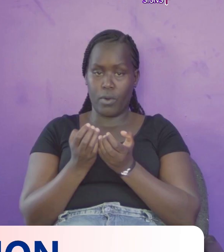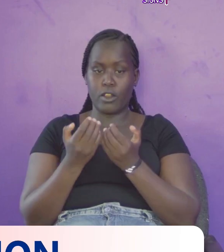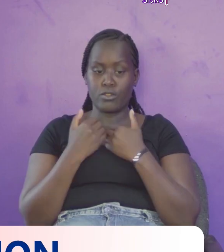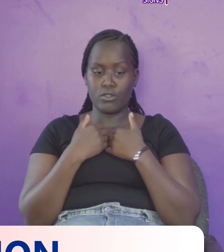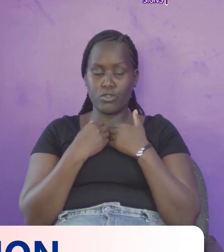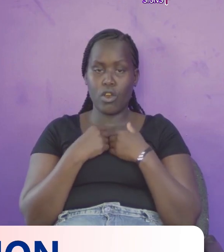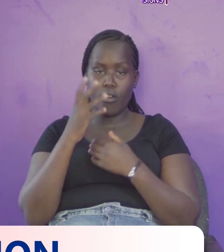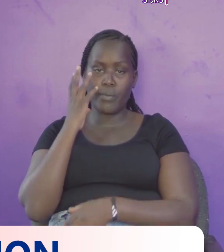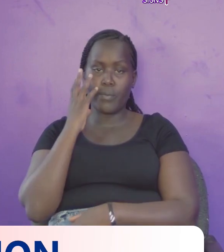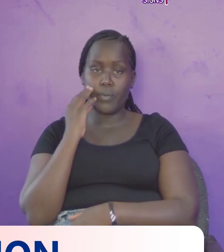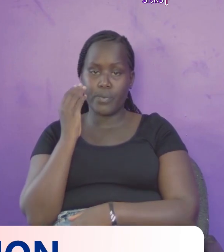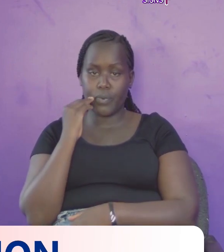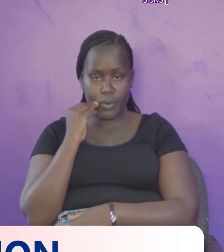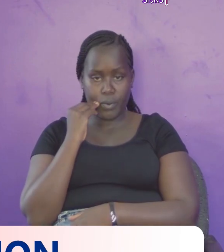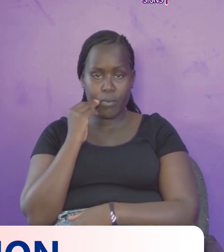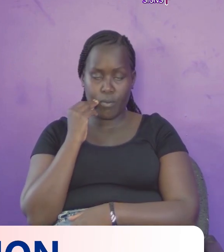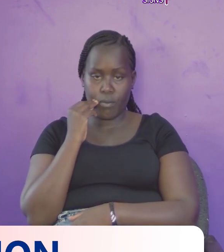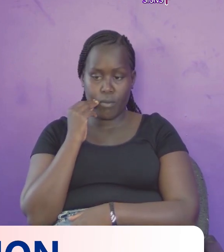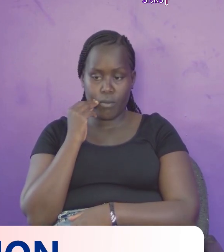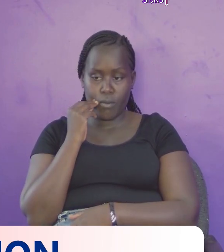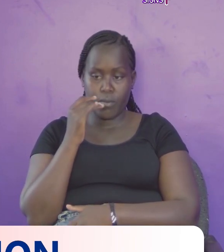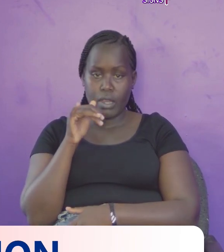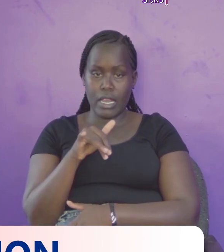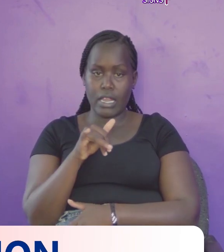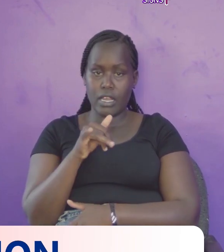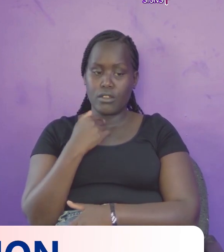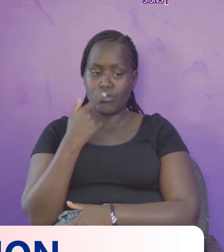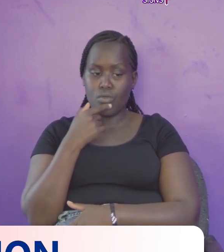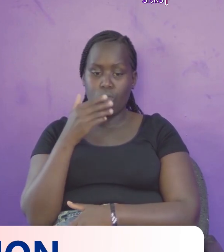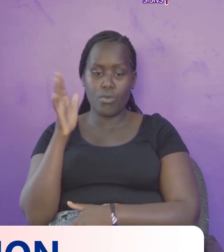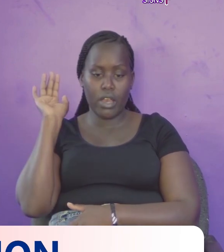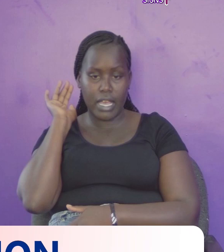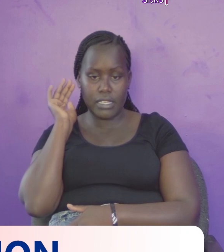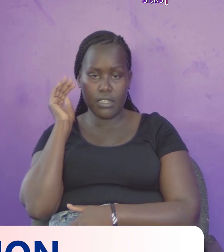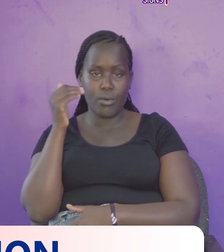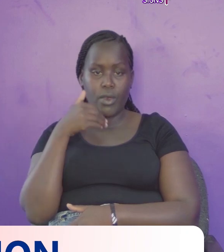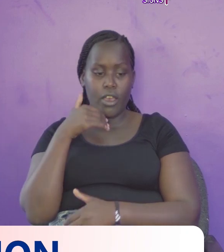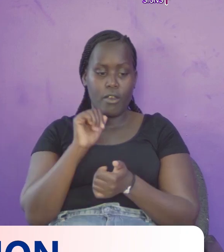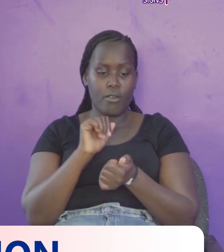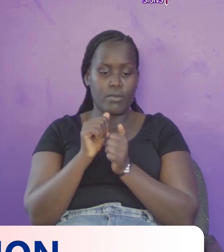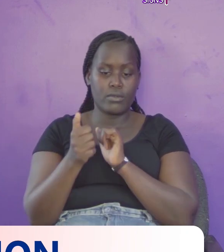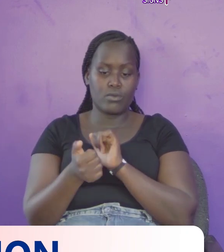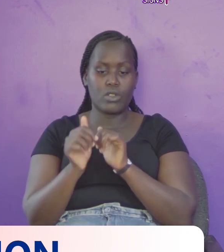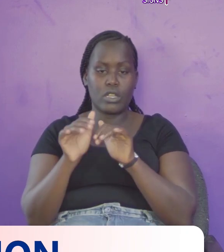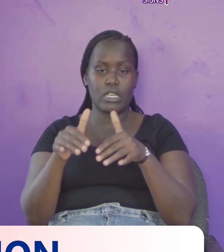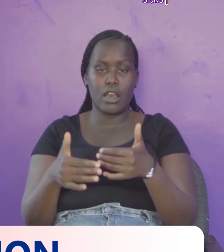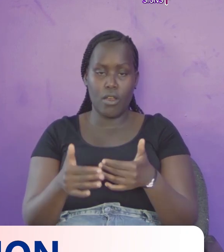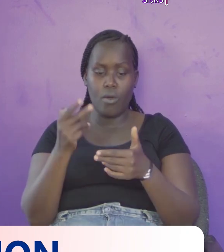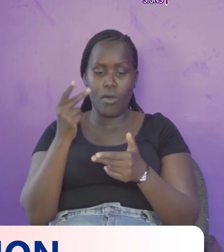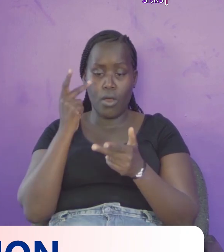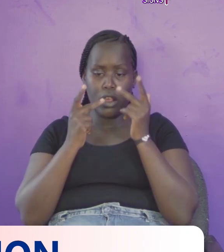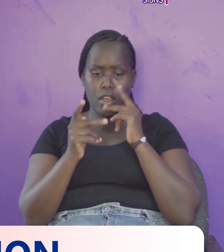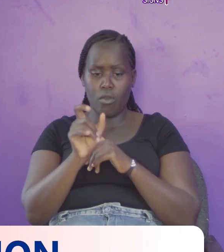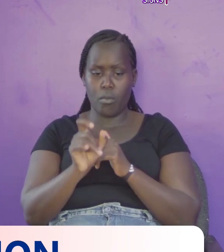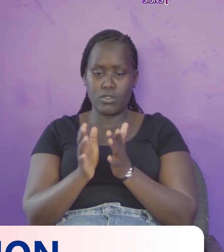these experiences put out so that whoever hears will have to change how they view persons